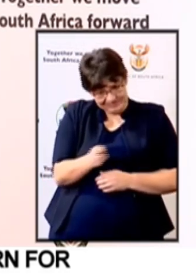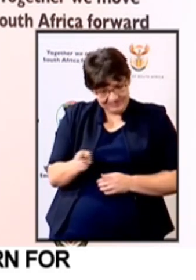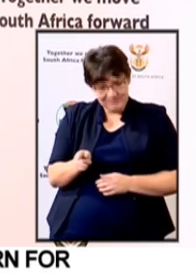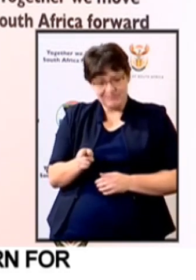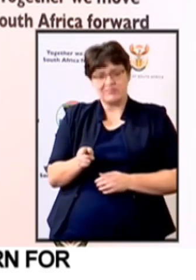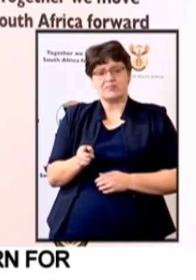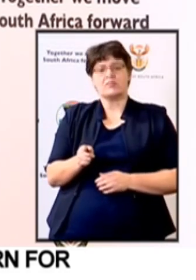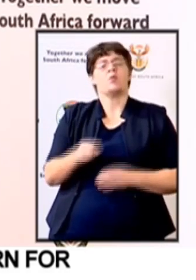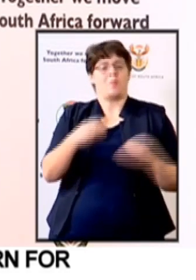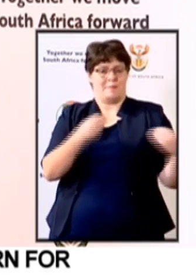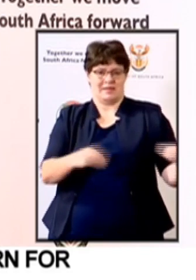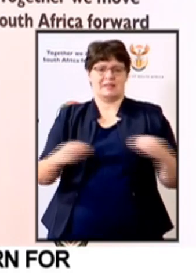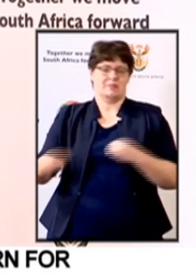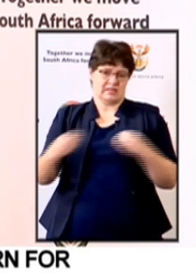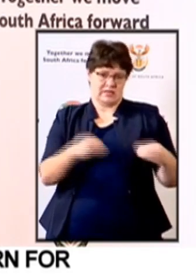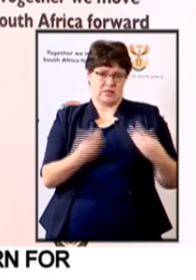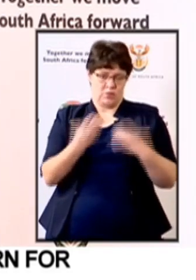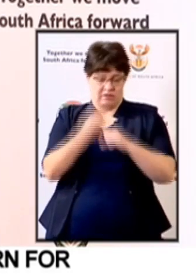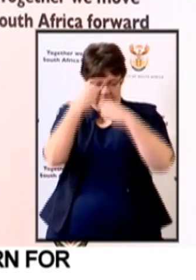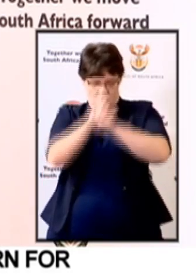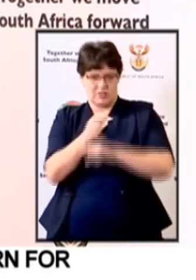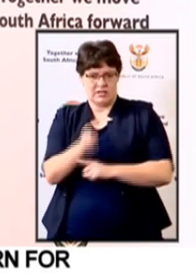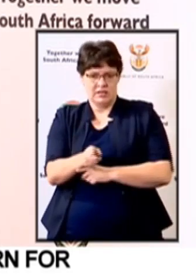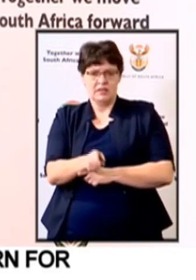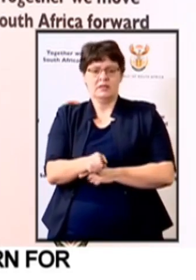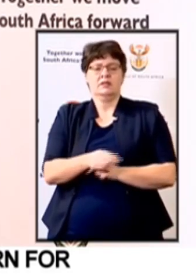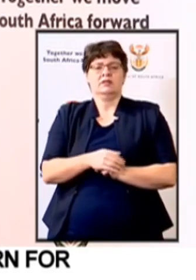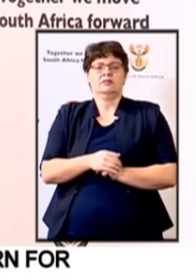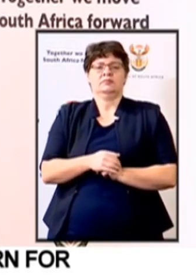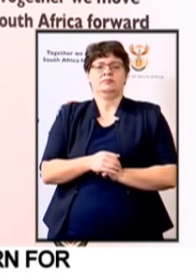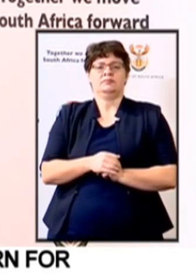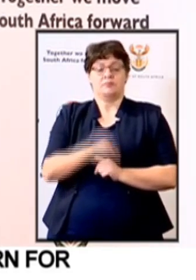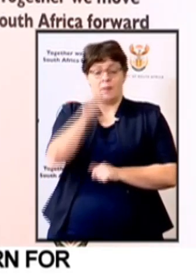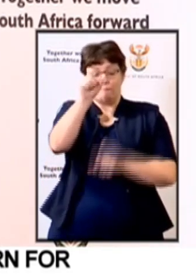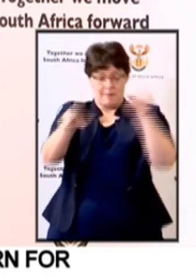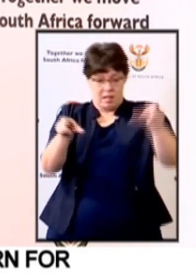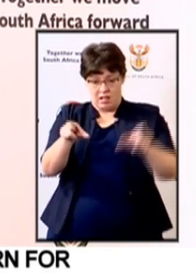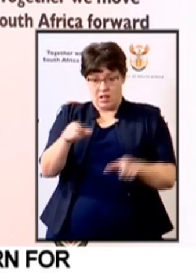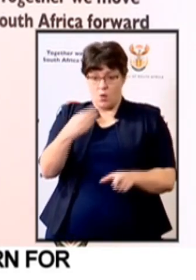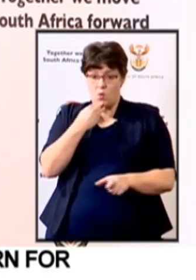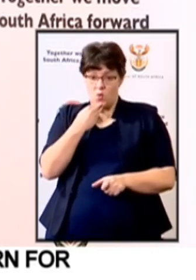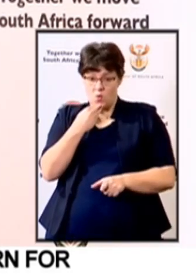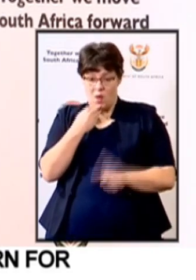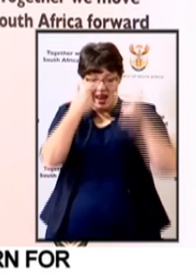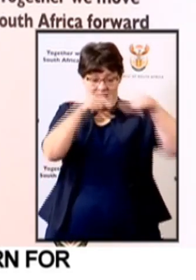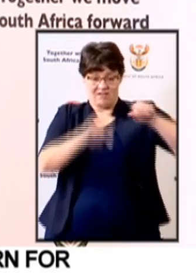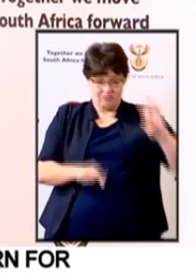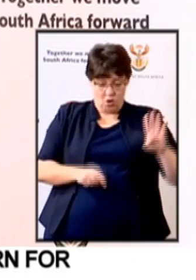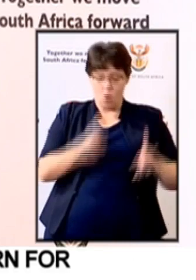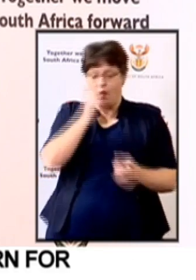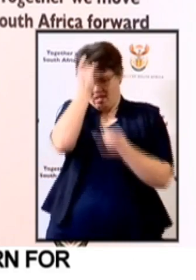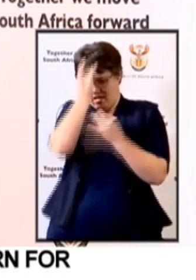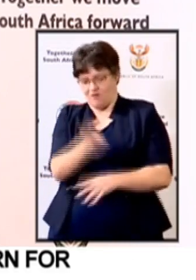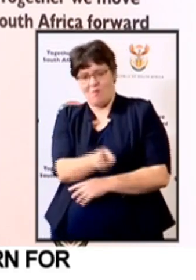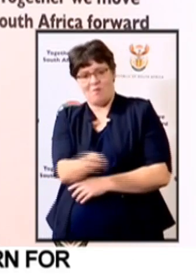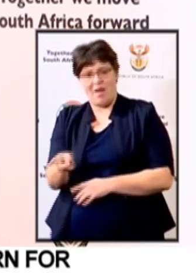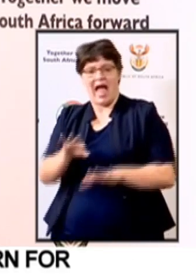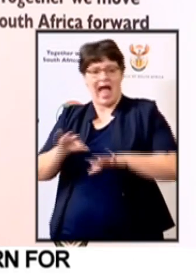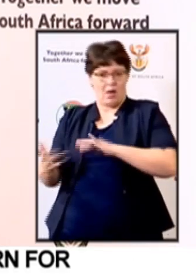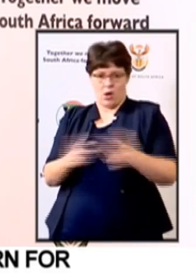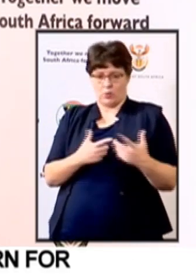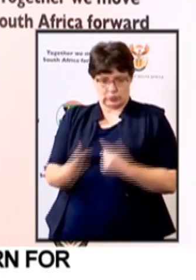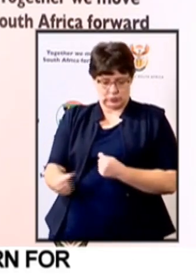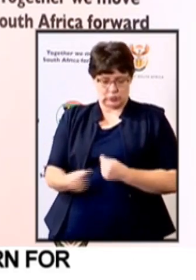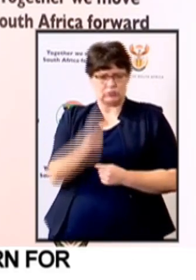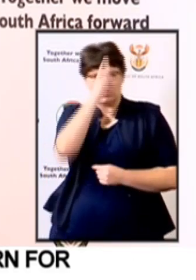work that we are doing currently, and we'll be communicating soon and give guidance in terms of level 4, what should happen in relation to this. You would